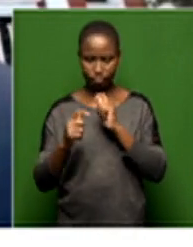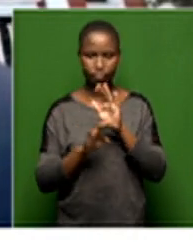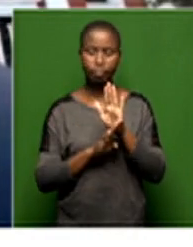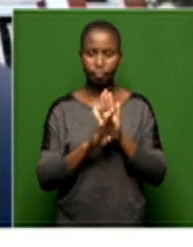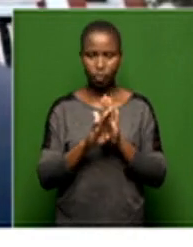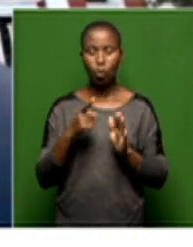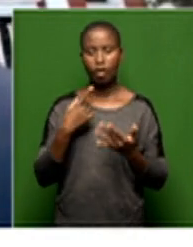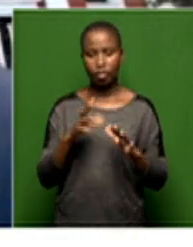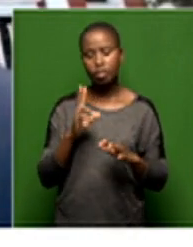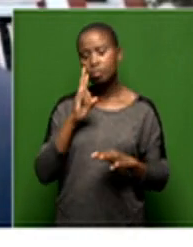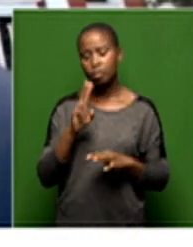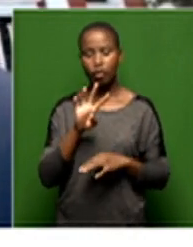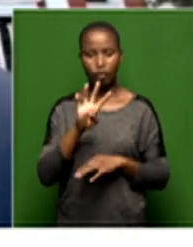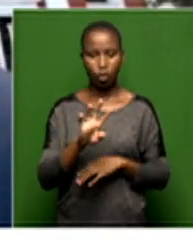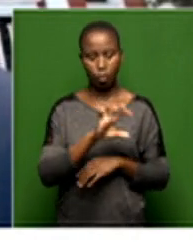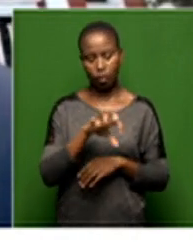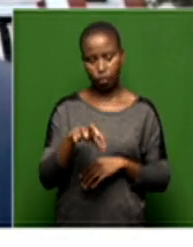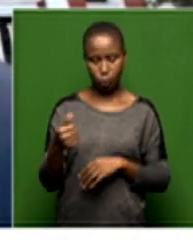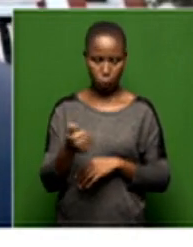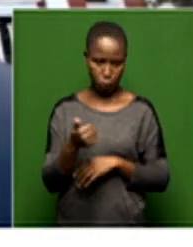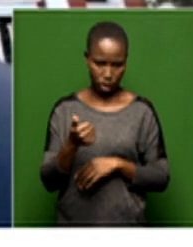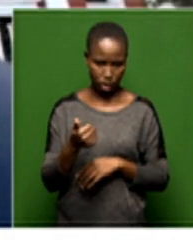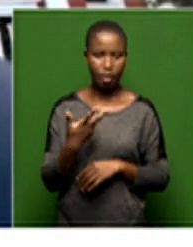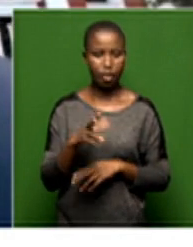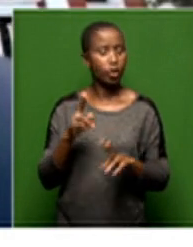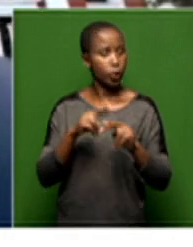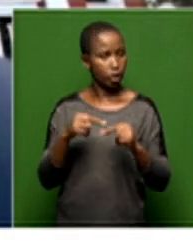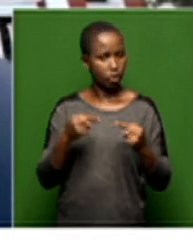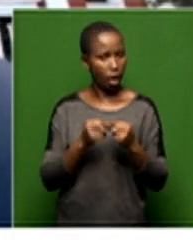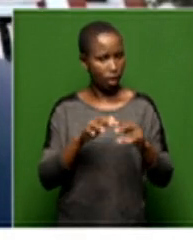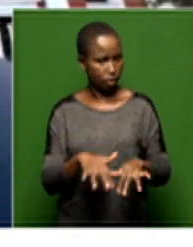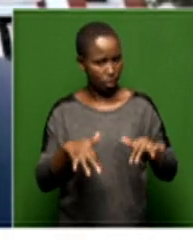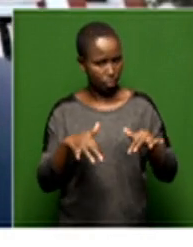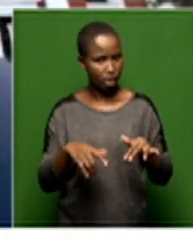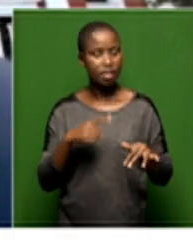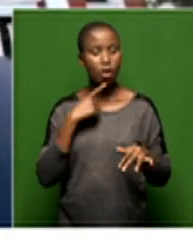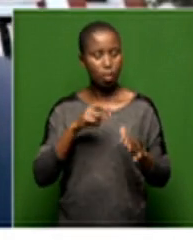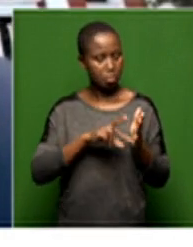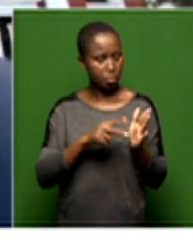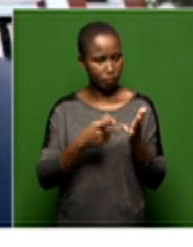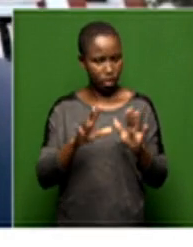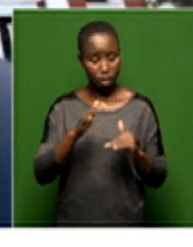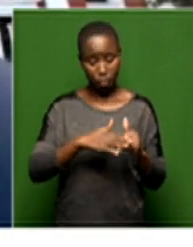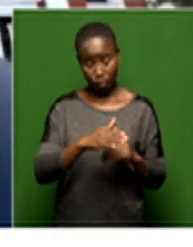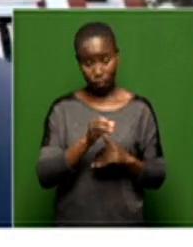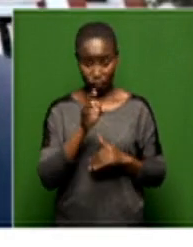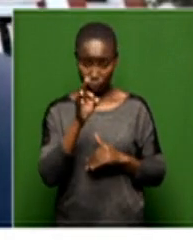provinces. We've briefed the National Assembly and going forward to